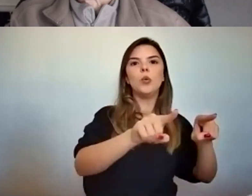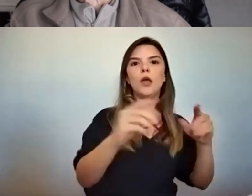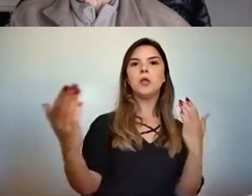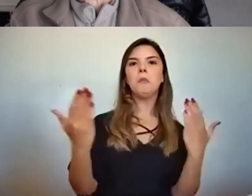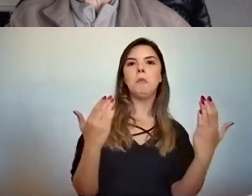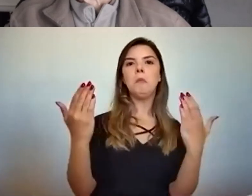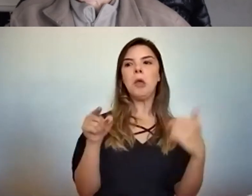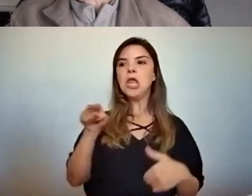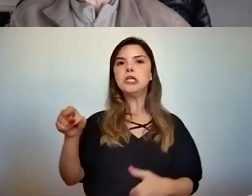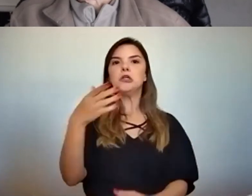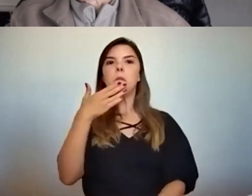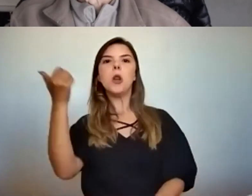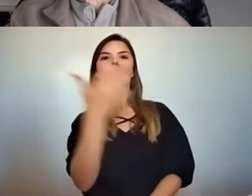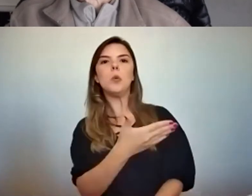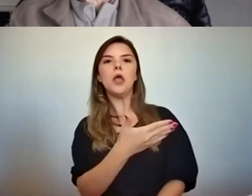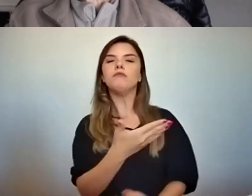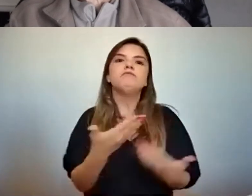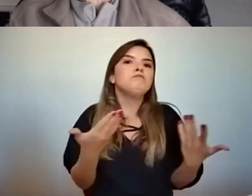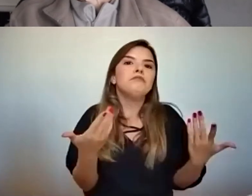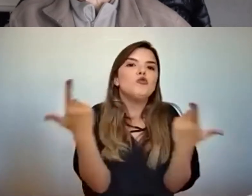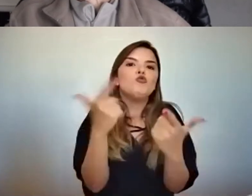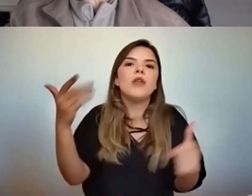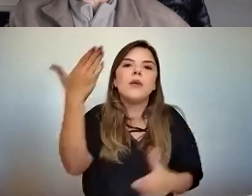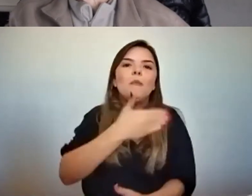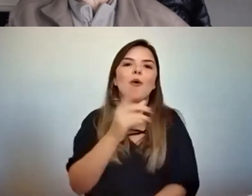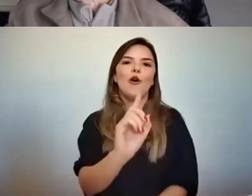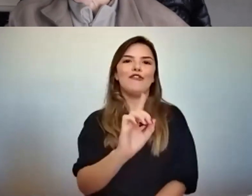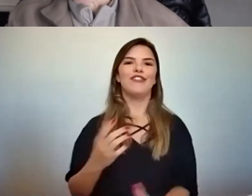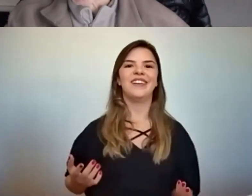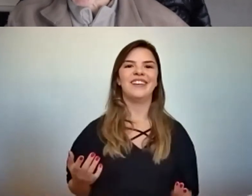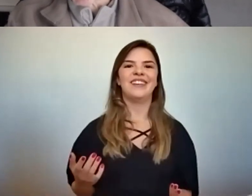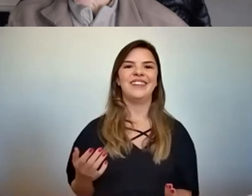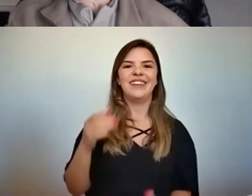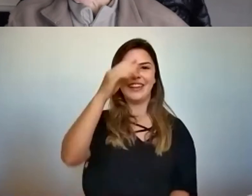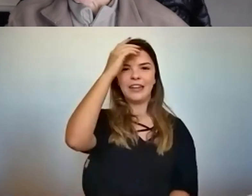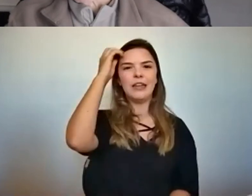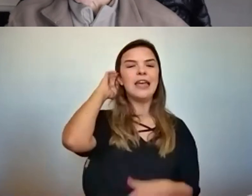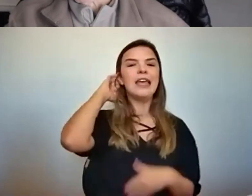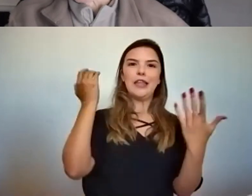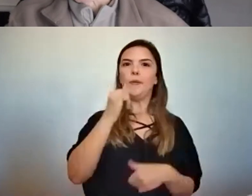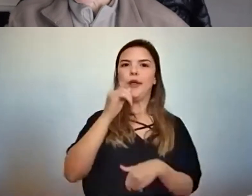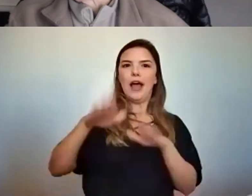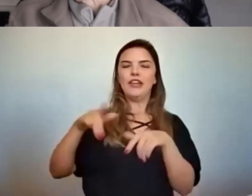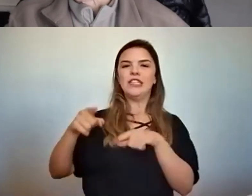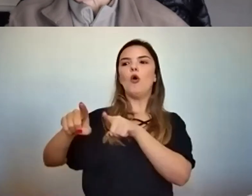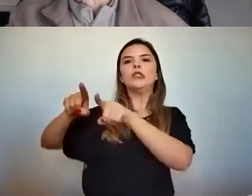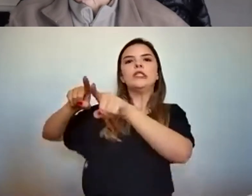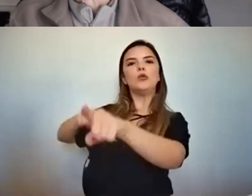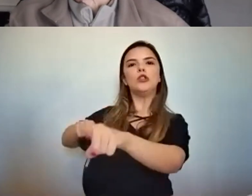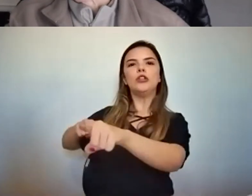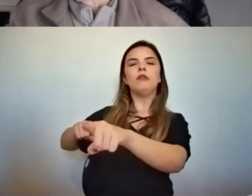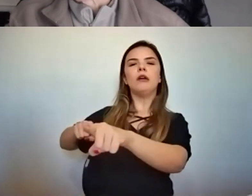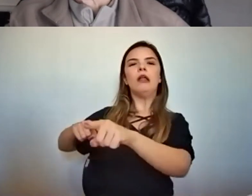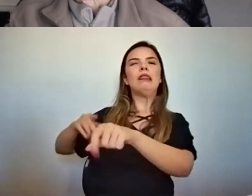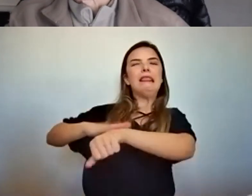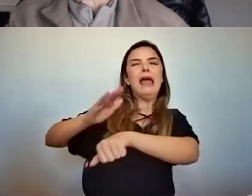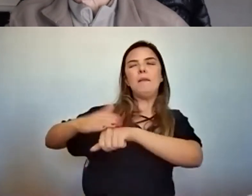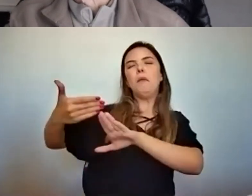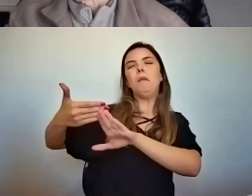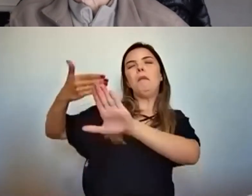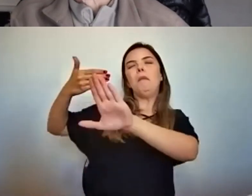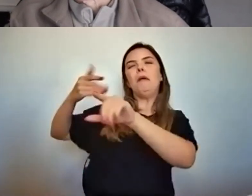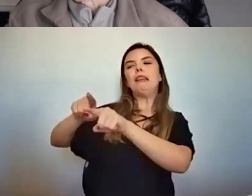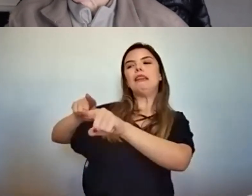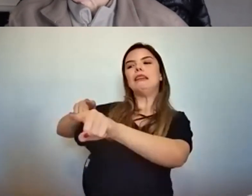better. Maybe you get, I'm talking about long consecutive, not about short consecutive on